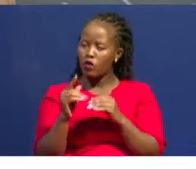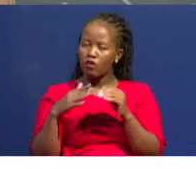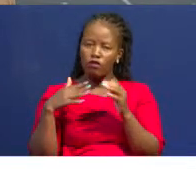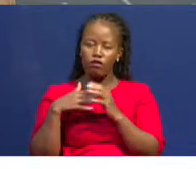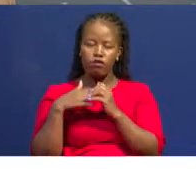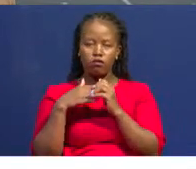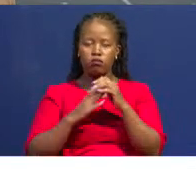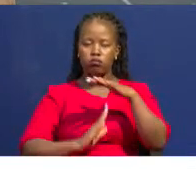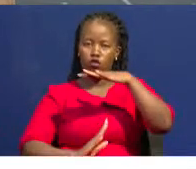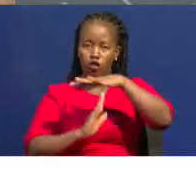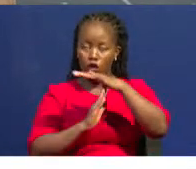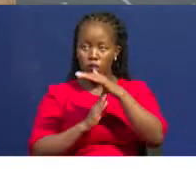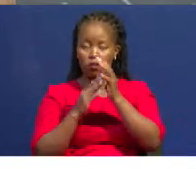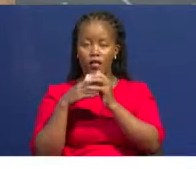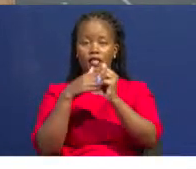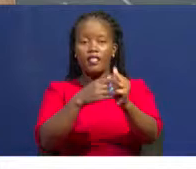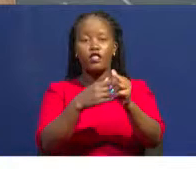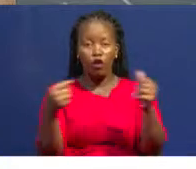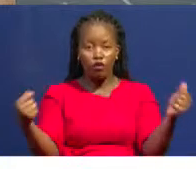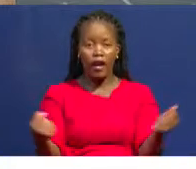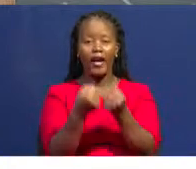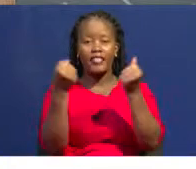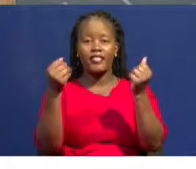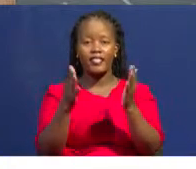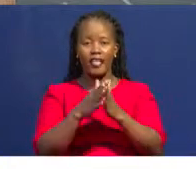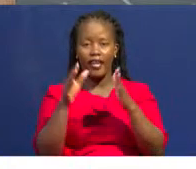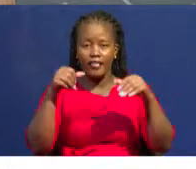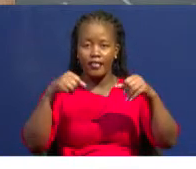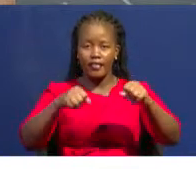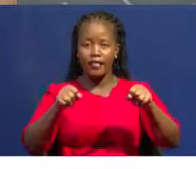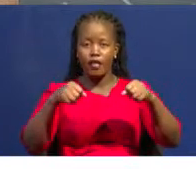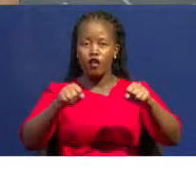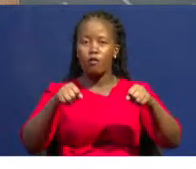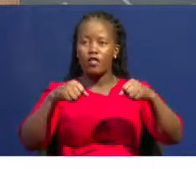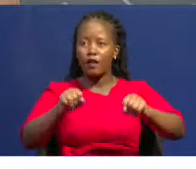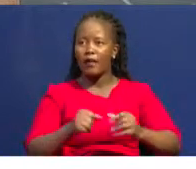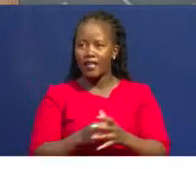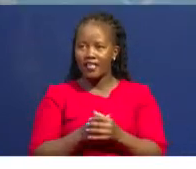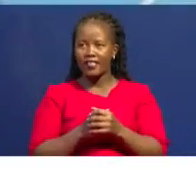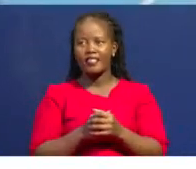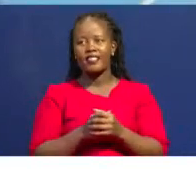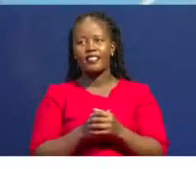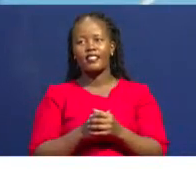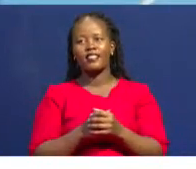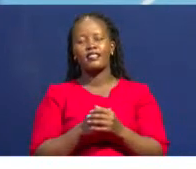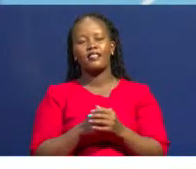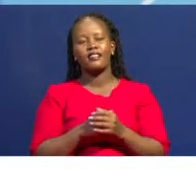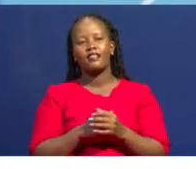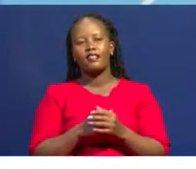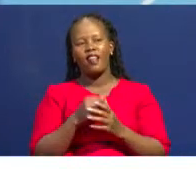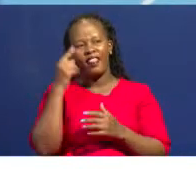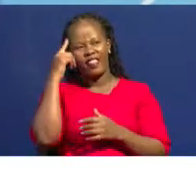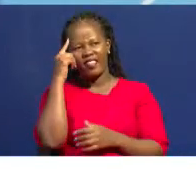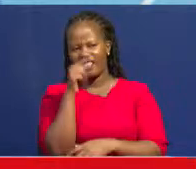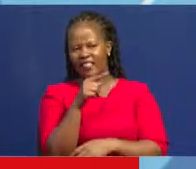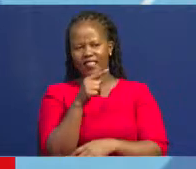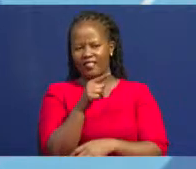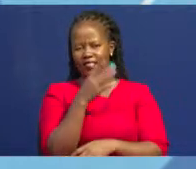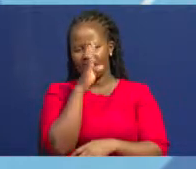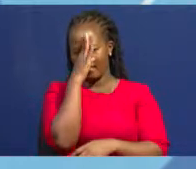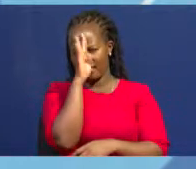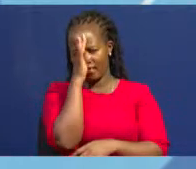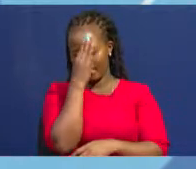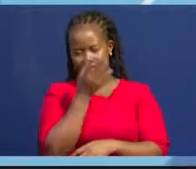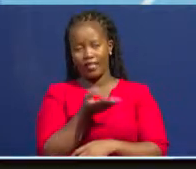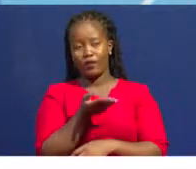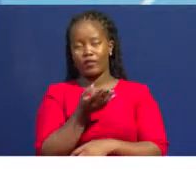bodas. But from all reports, I don't think that's a fair assessment. Because we also... I will